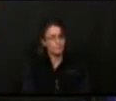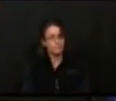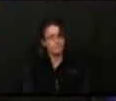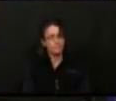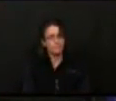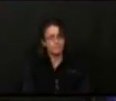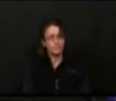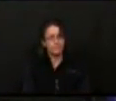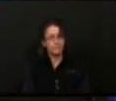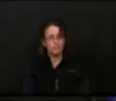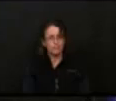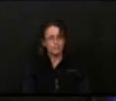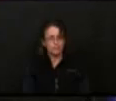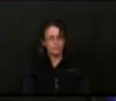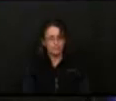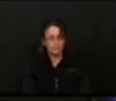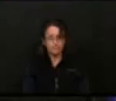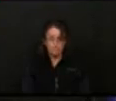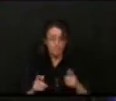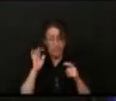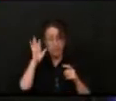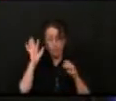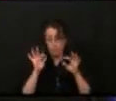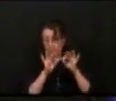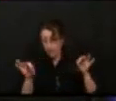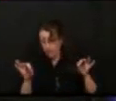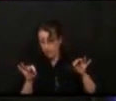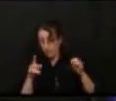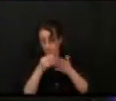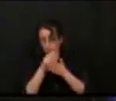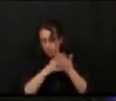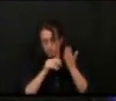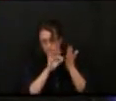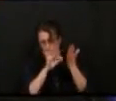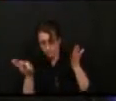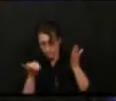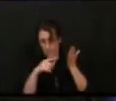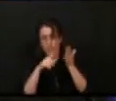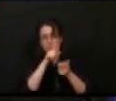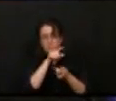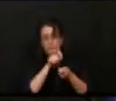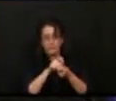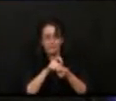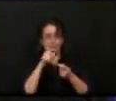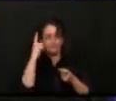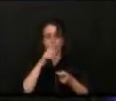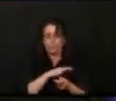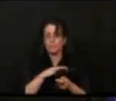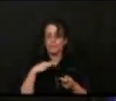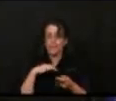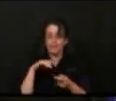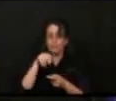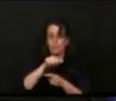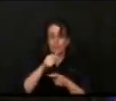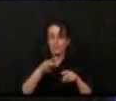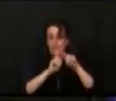separate issue we're going to be looking at in the budget. over the course of the last